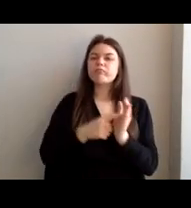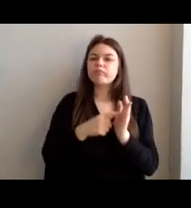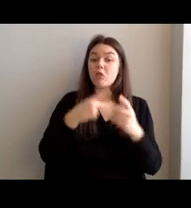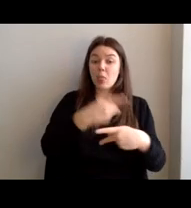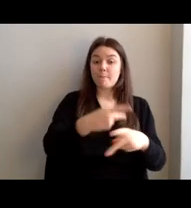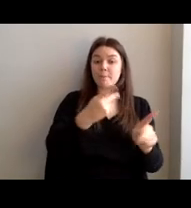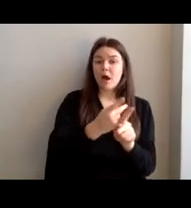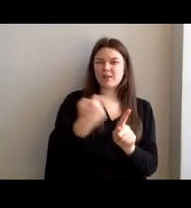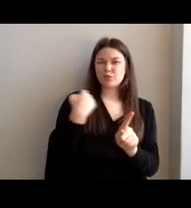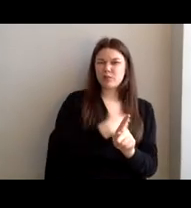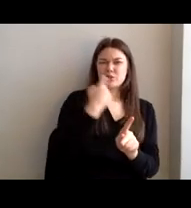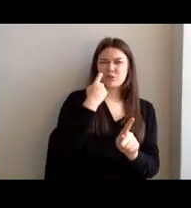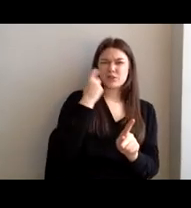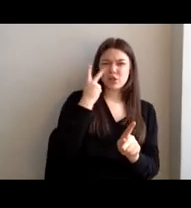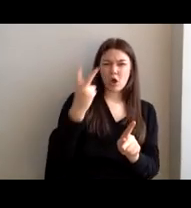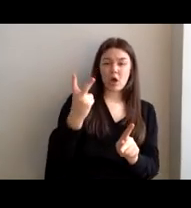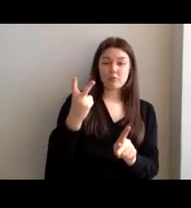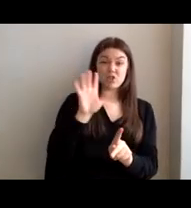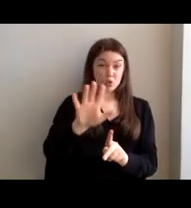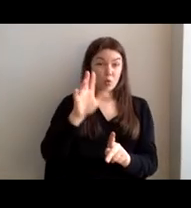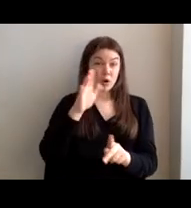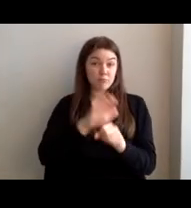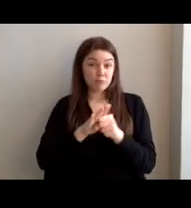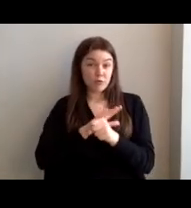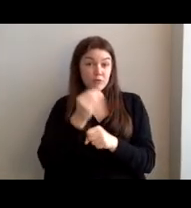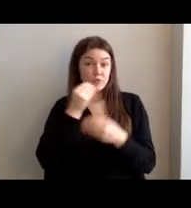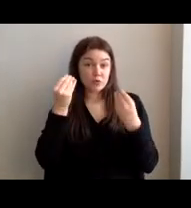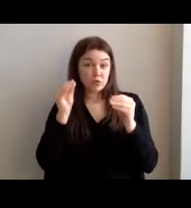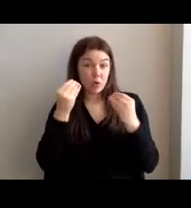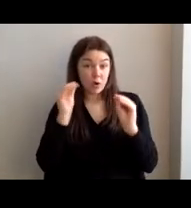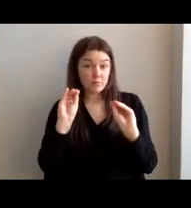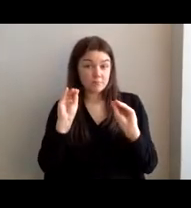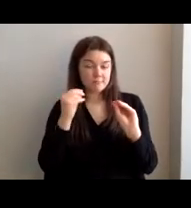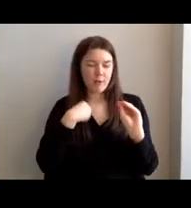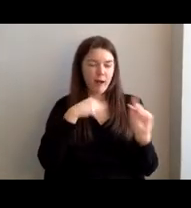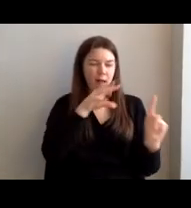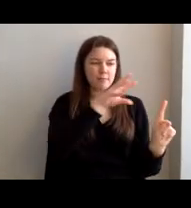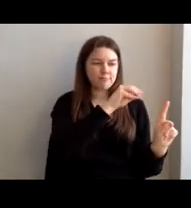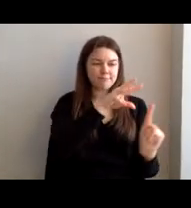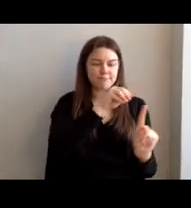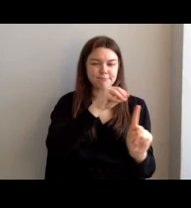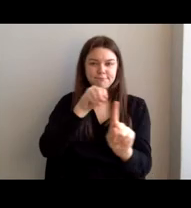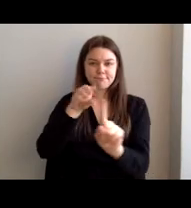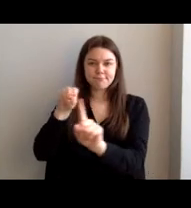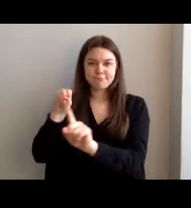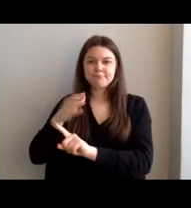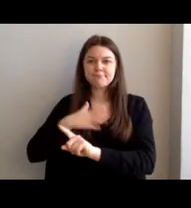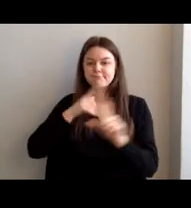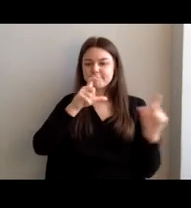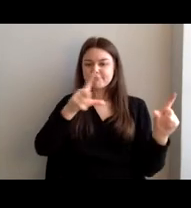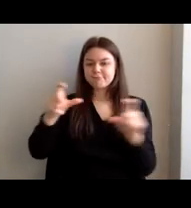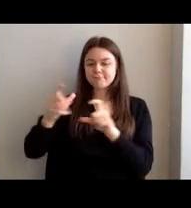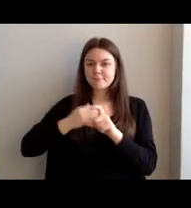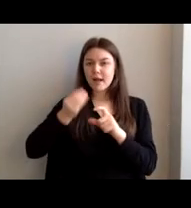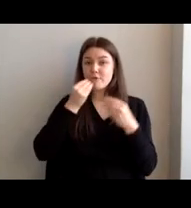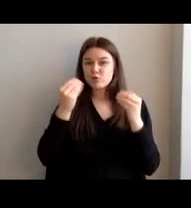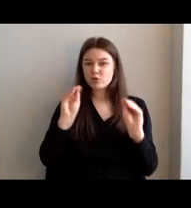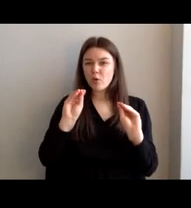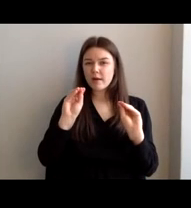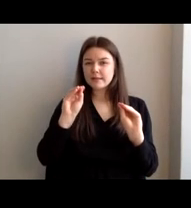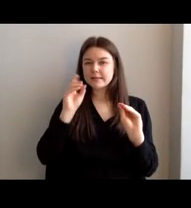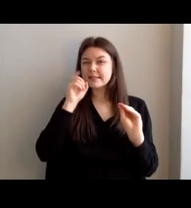processed in my local grocery store. So I went down the street the other day, took some photos of my grocery store, and I want to see if you guys can spot the